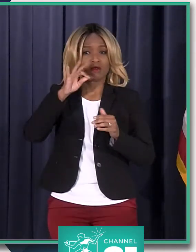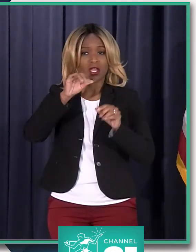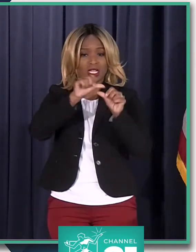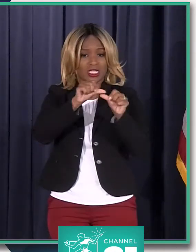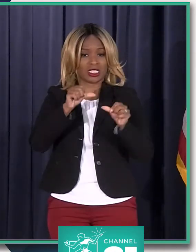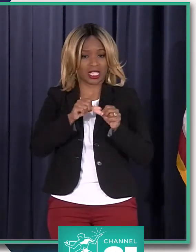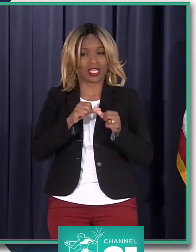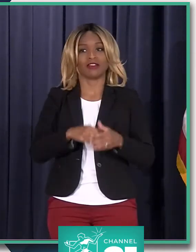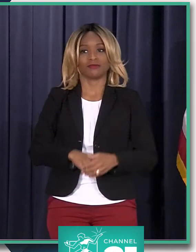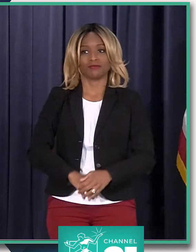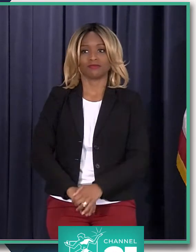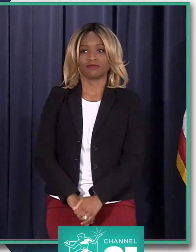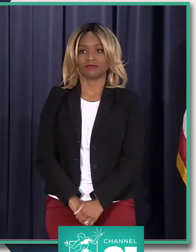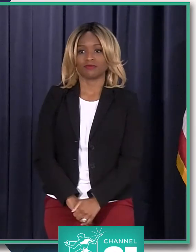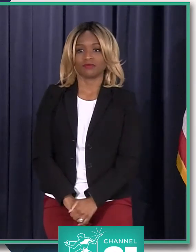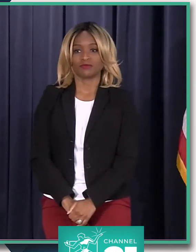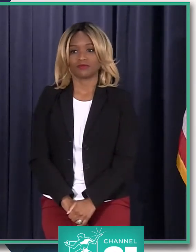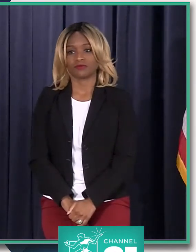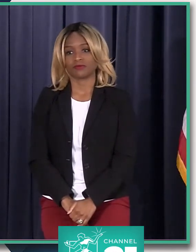ahead.